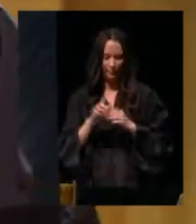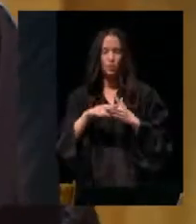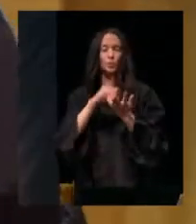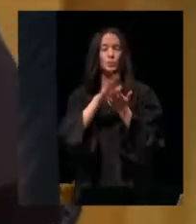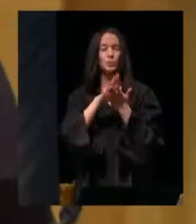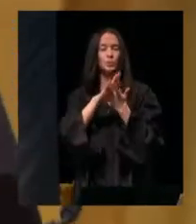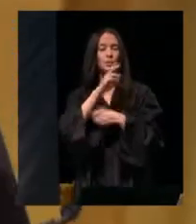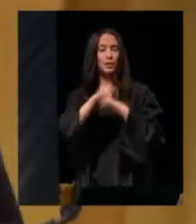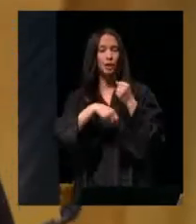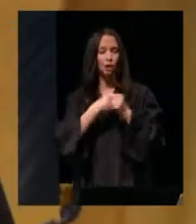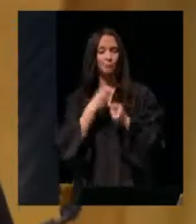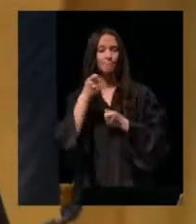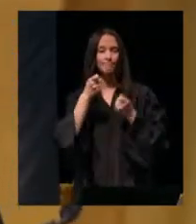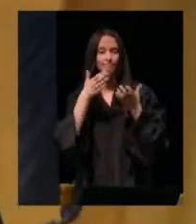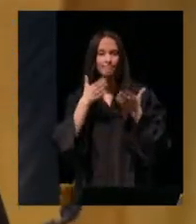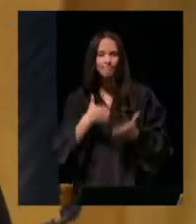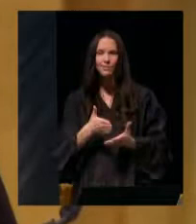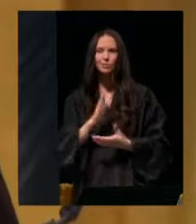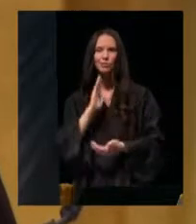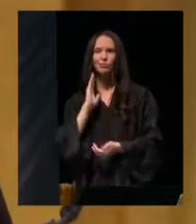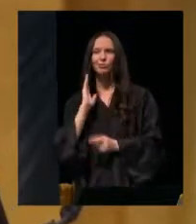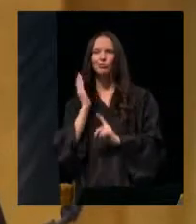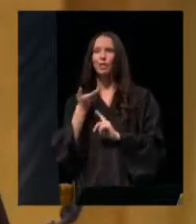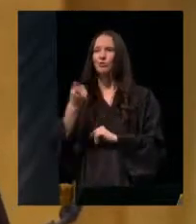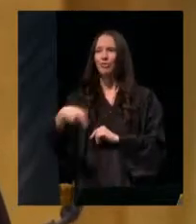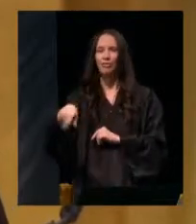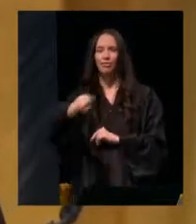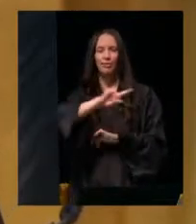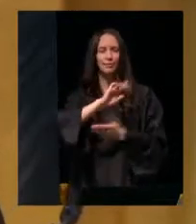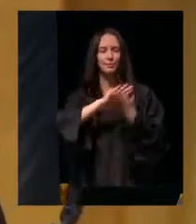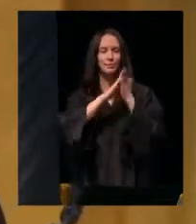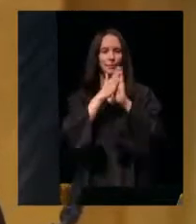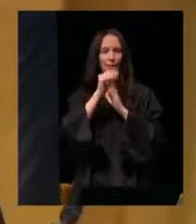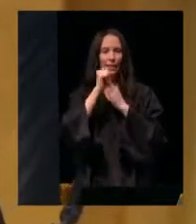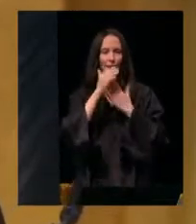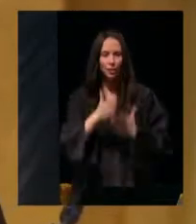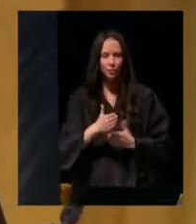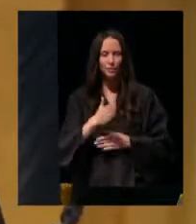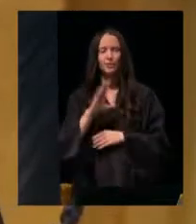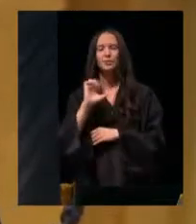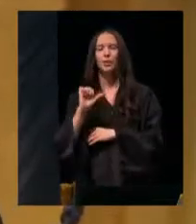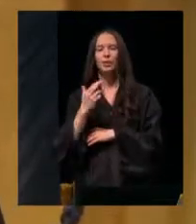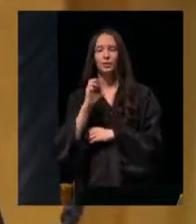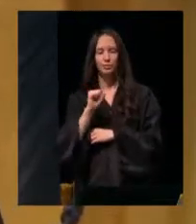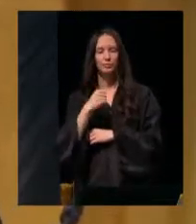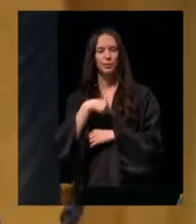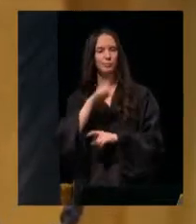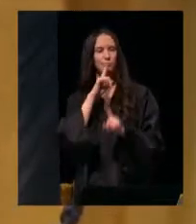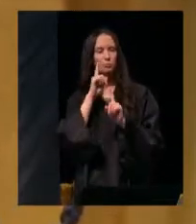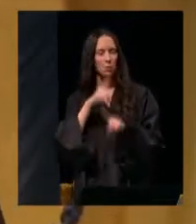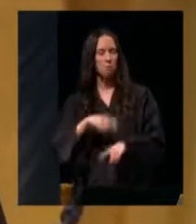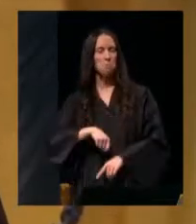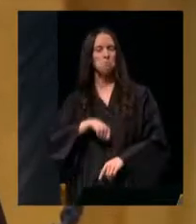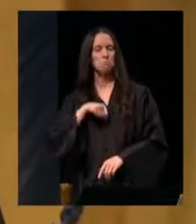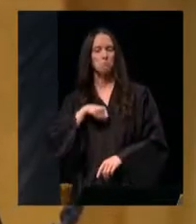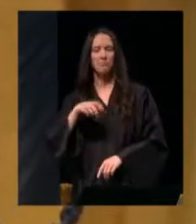administration challenged the seniors to be leaders and role models for the students of South High. I am proud to report